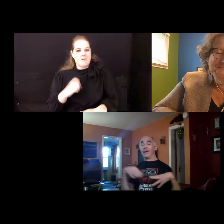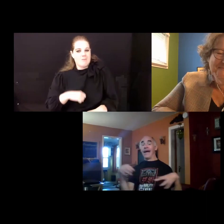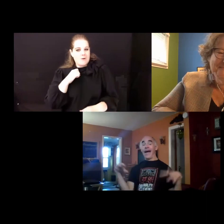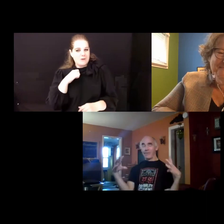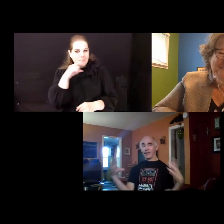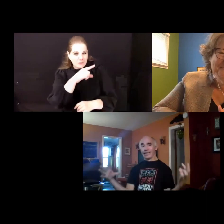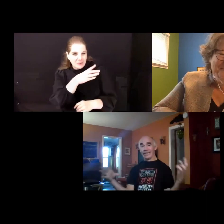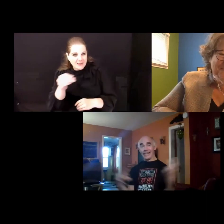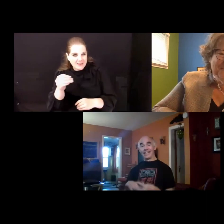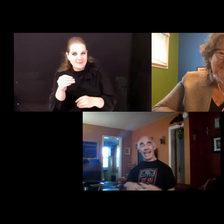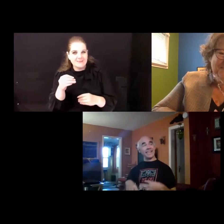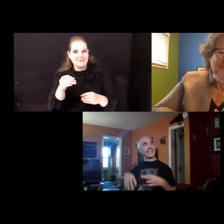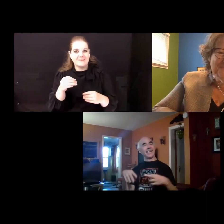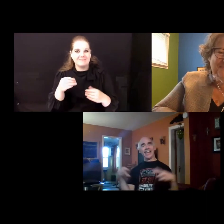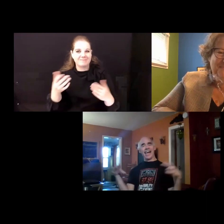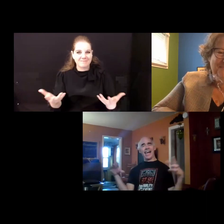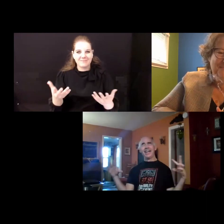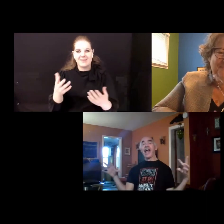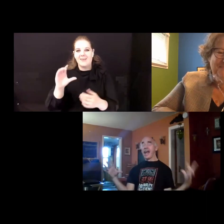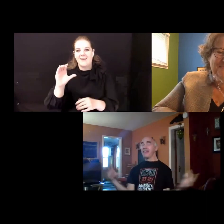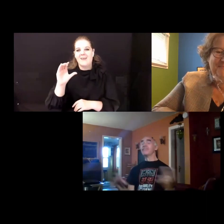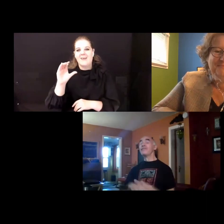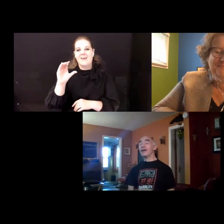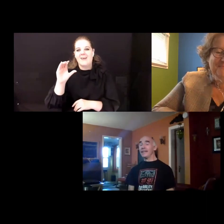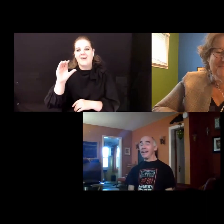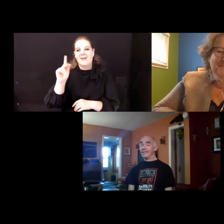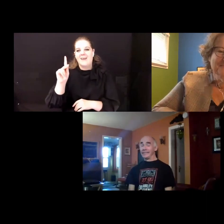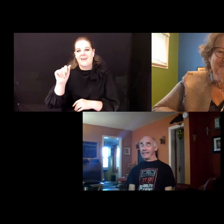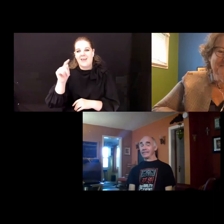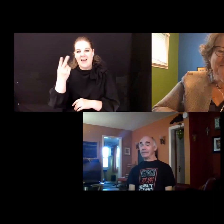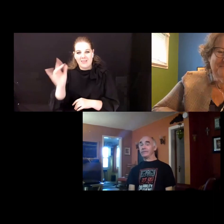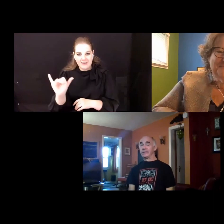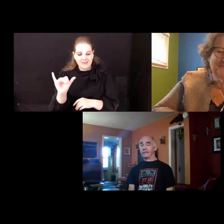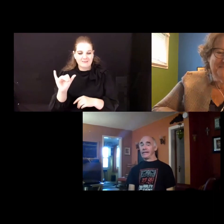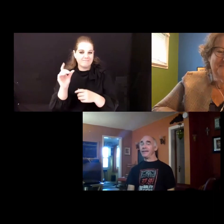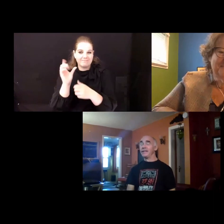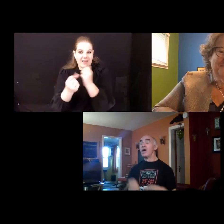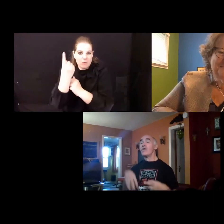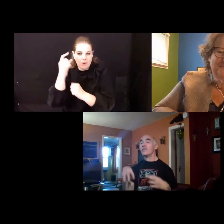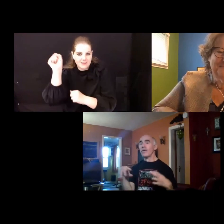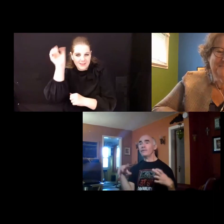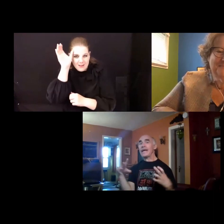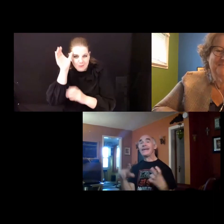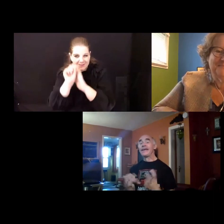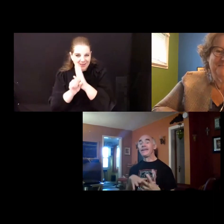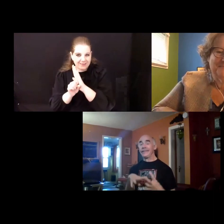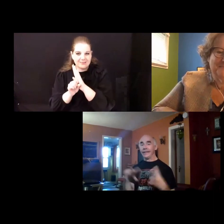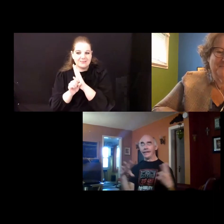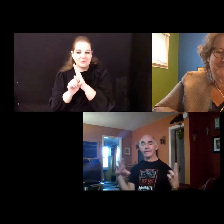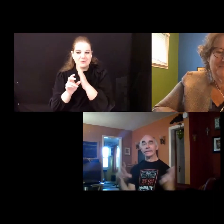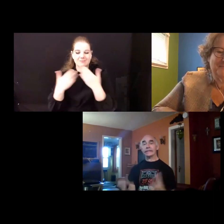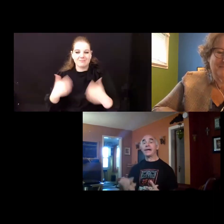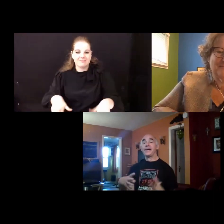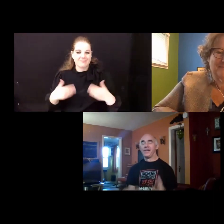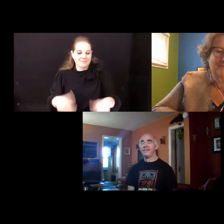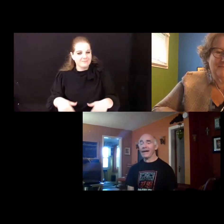of, I want to thank Kathy and everybody at St. Cloud State for making